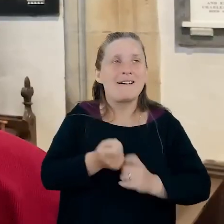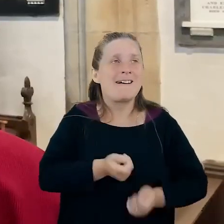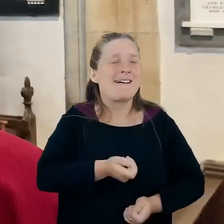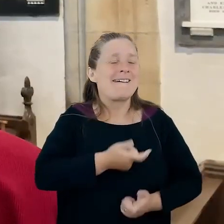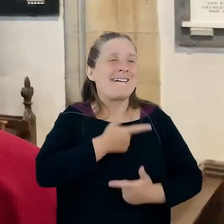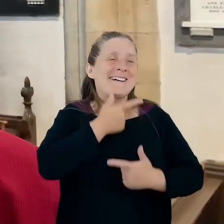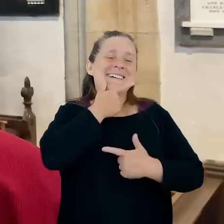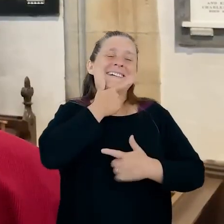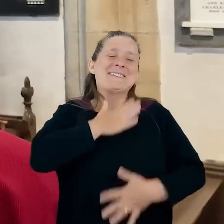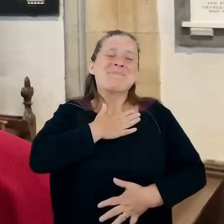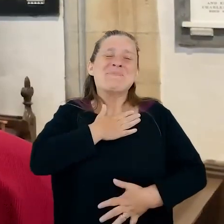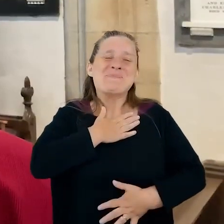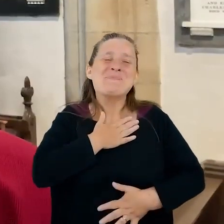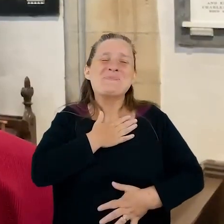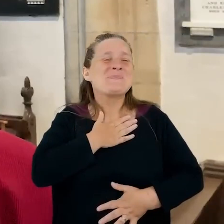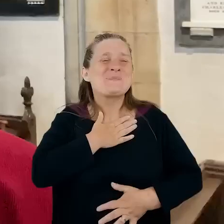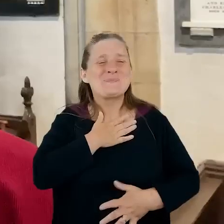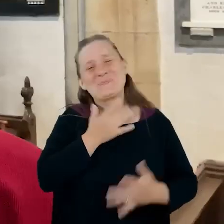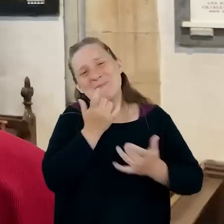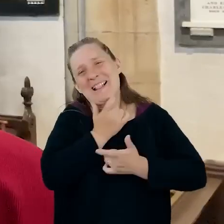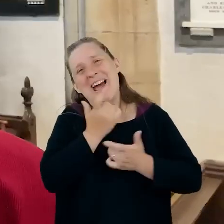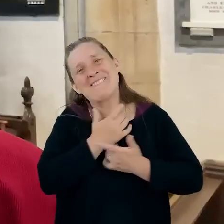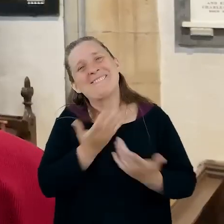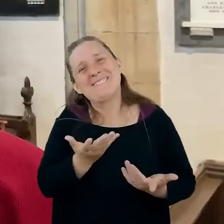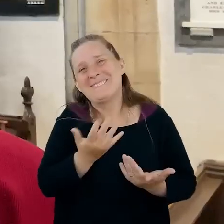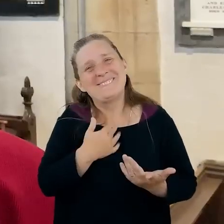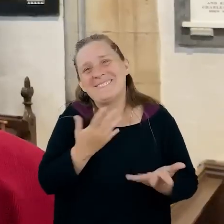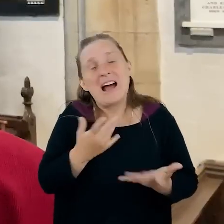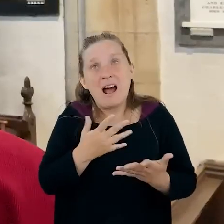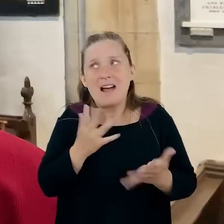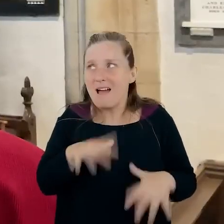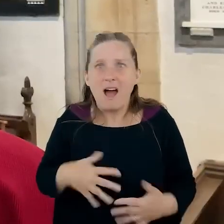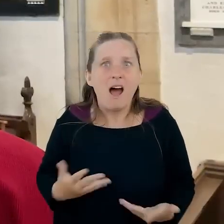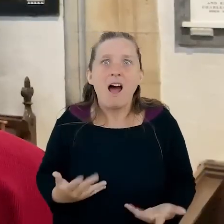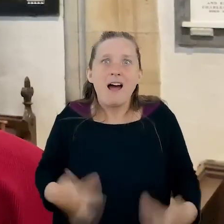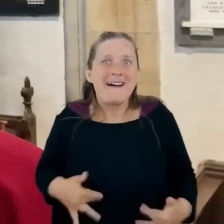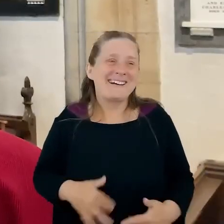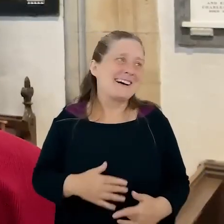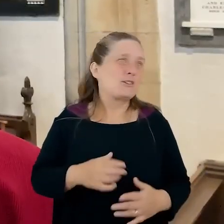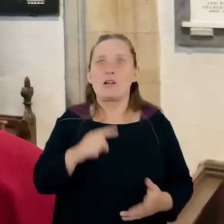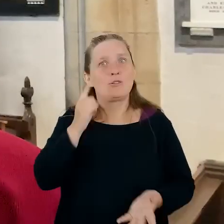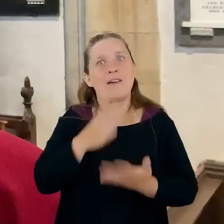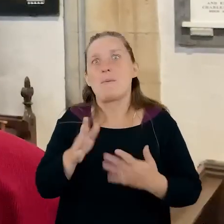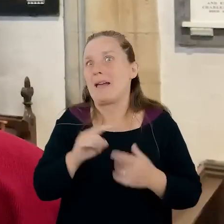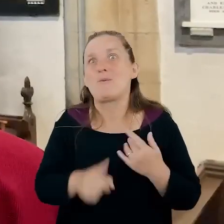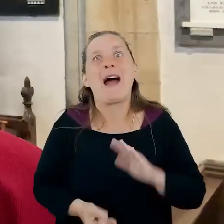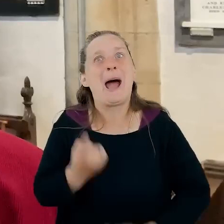grinning with relief. Maybe you even start to giggle and you can't stop talking about what